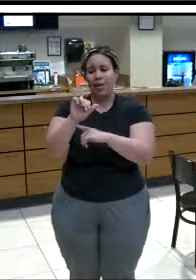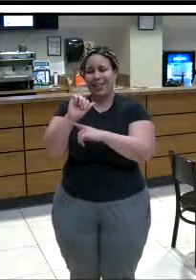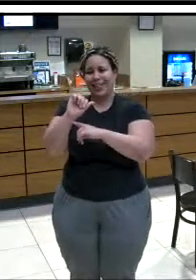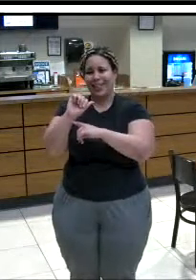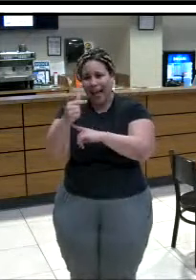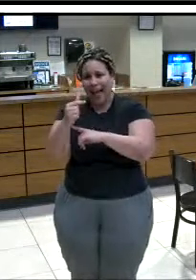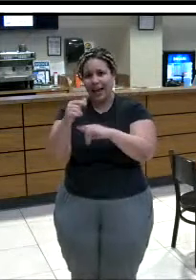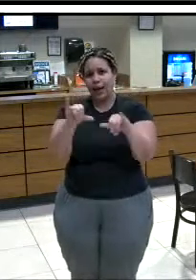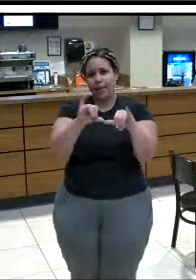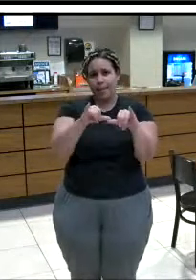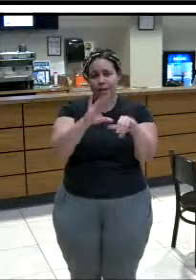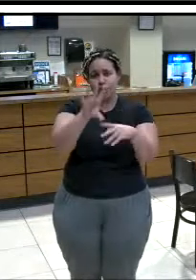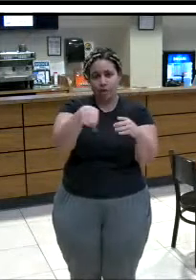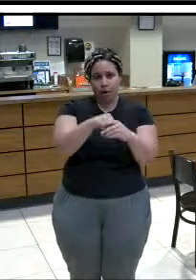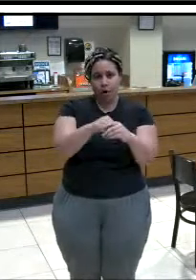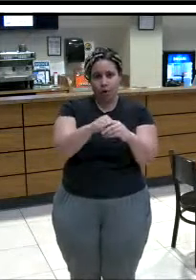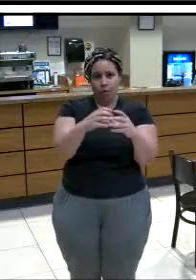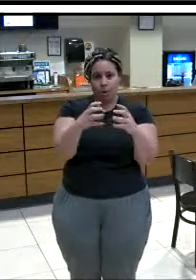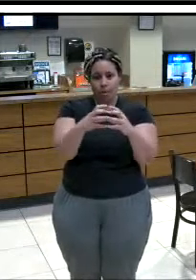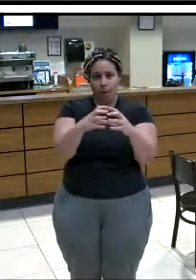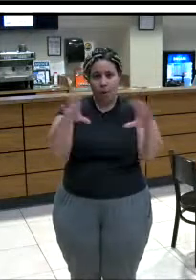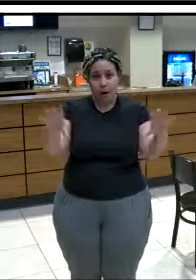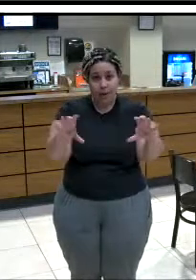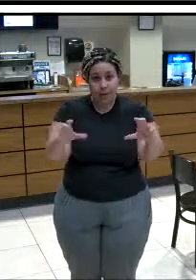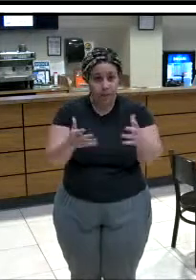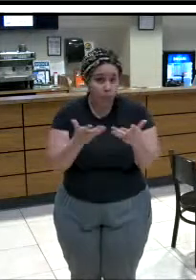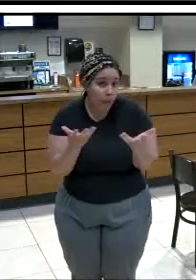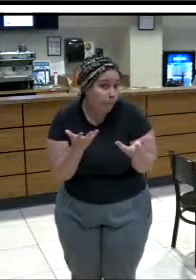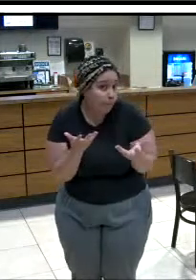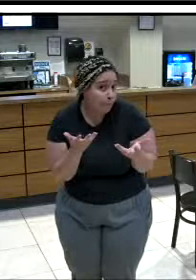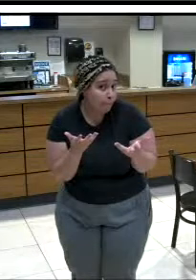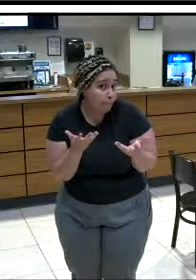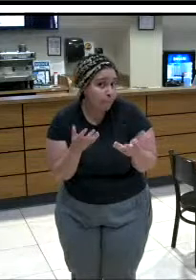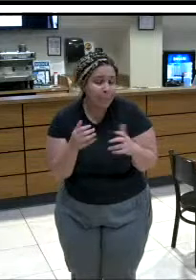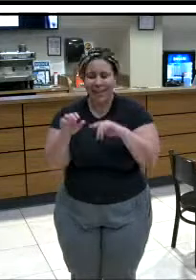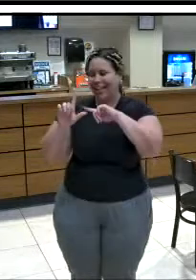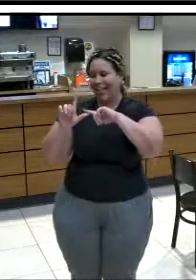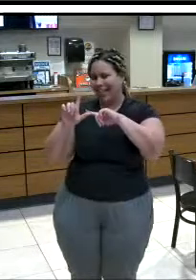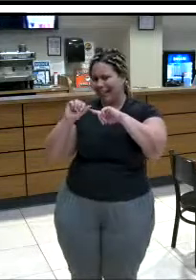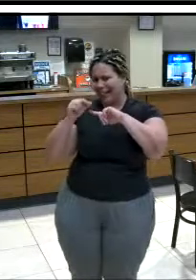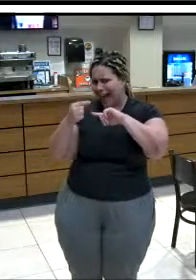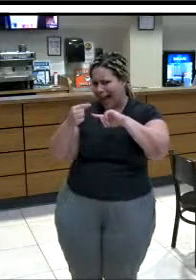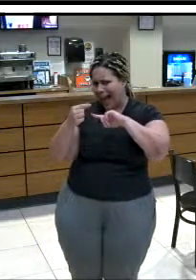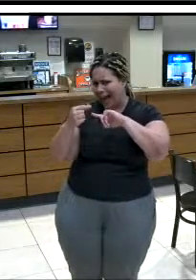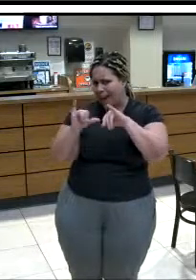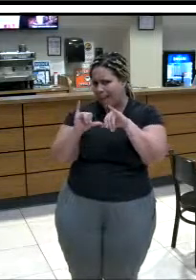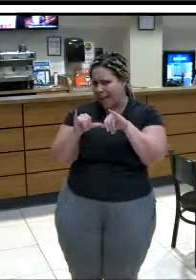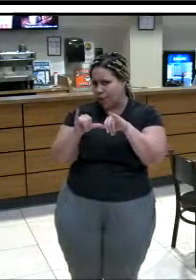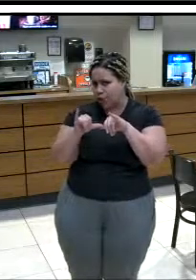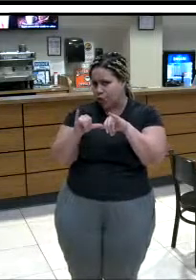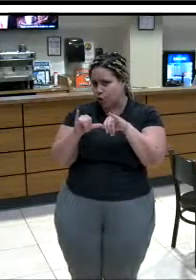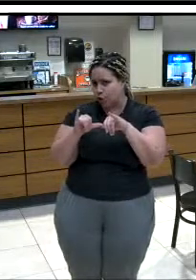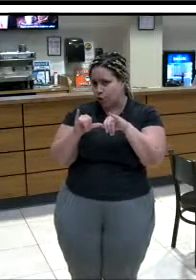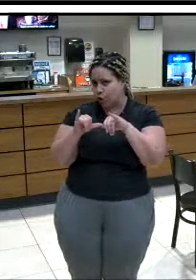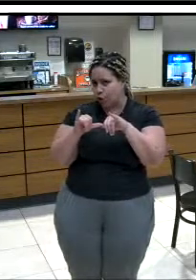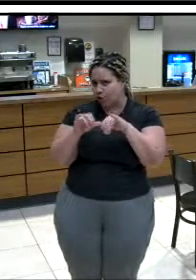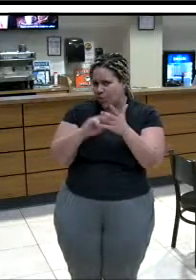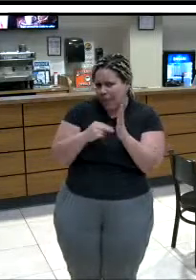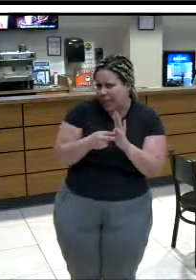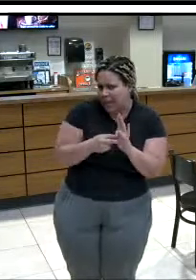ball activity was what? What's the lag measure in the ball activity?